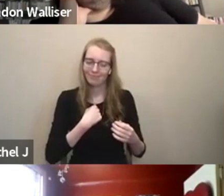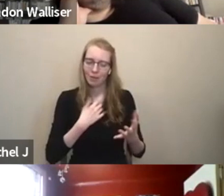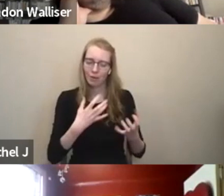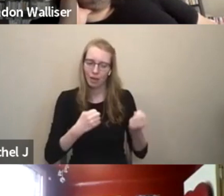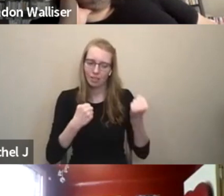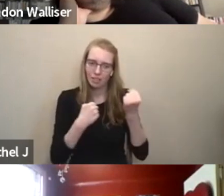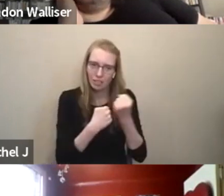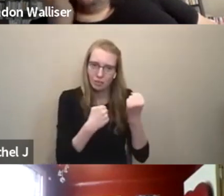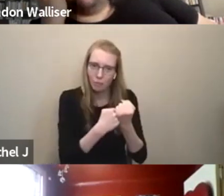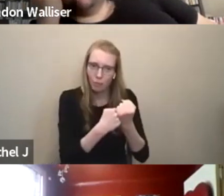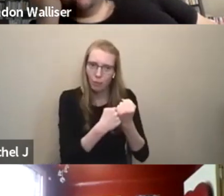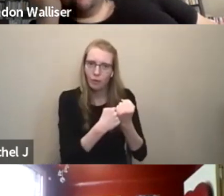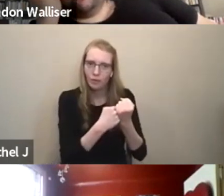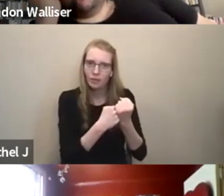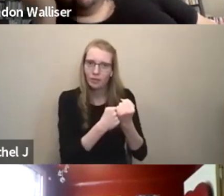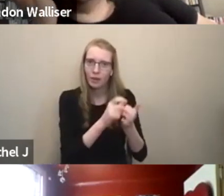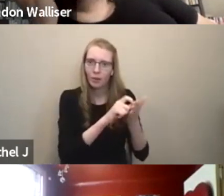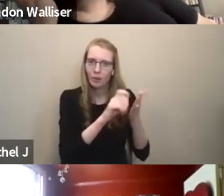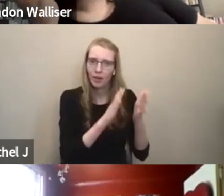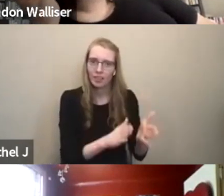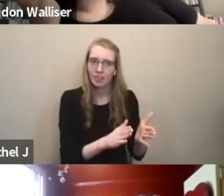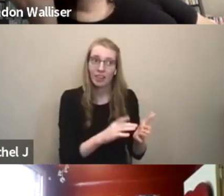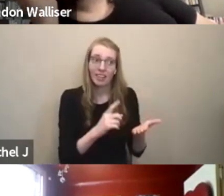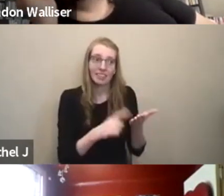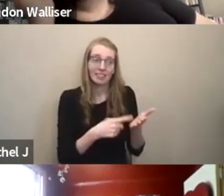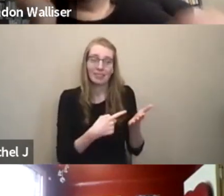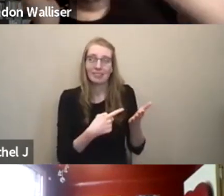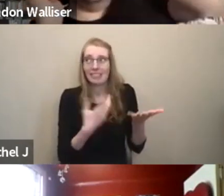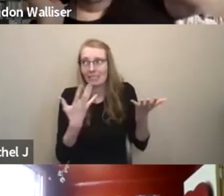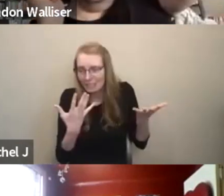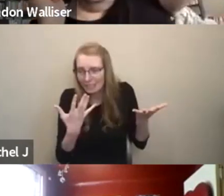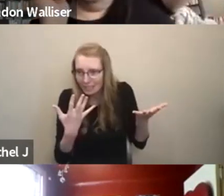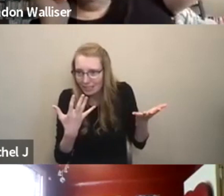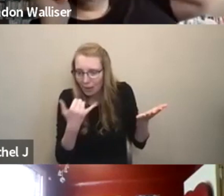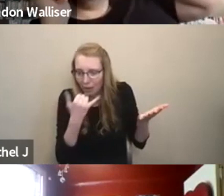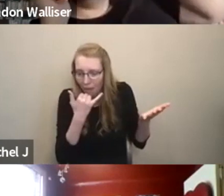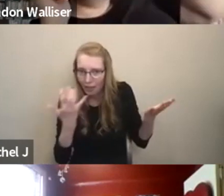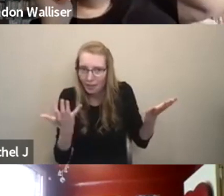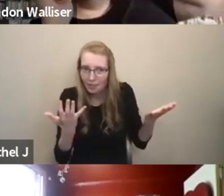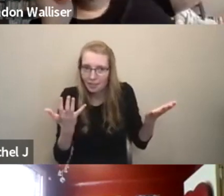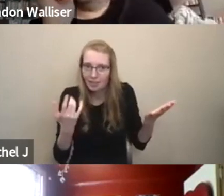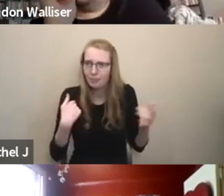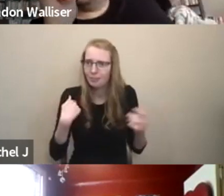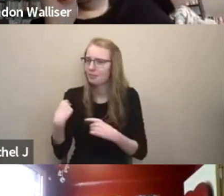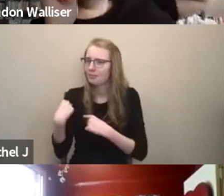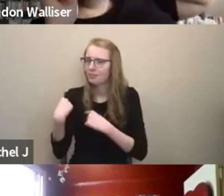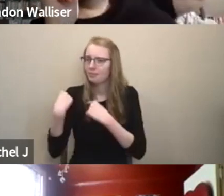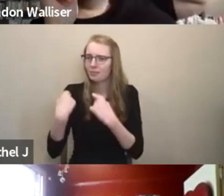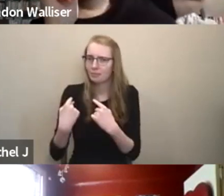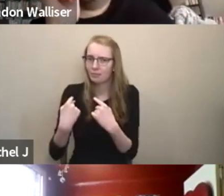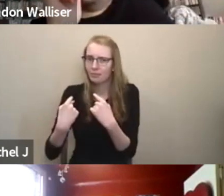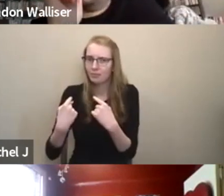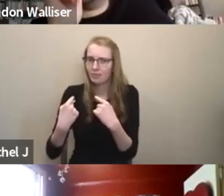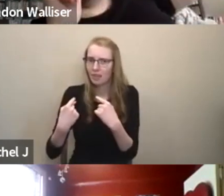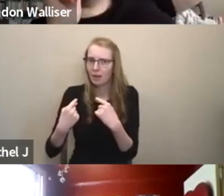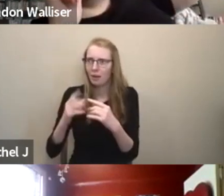boat. I grew up and started in the time of Urja Karita, the artistic director of Tarragon Theatre, who wrote long,